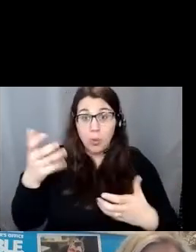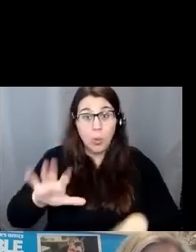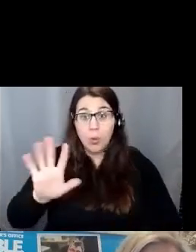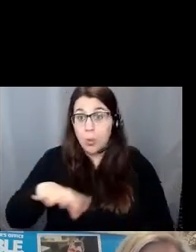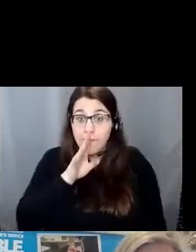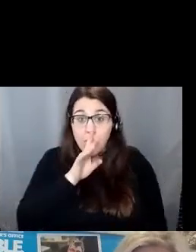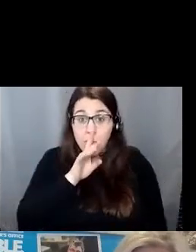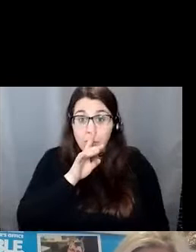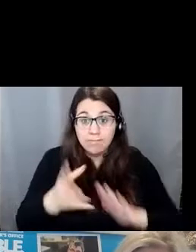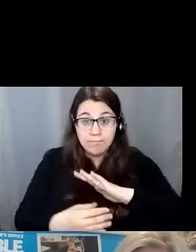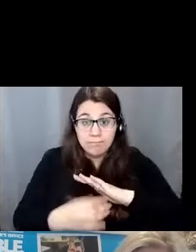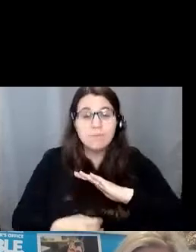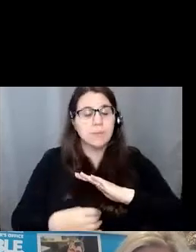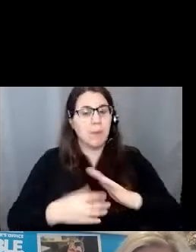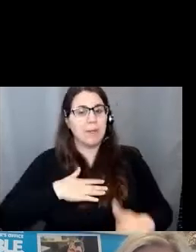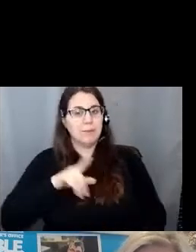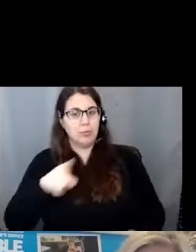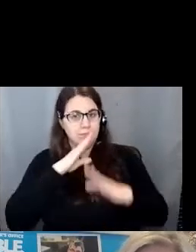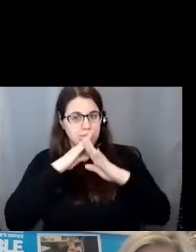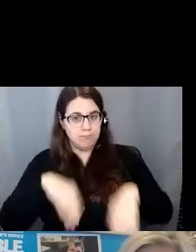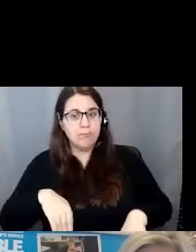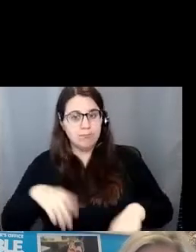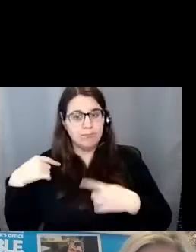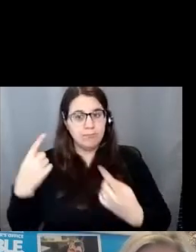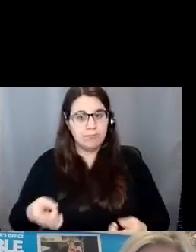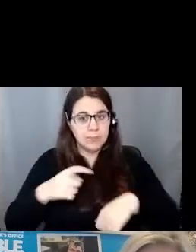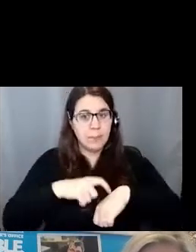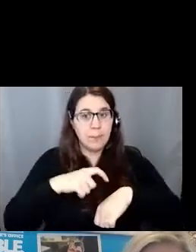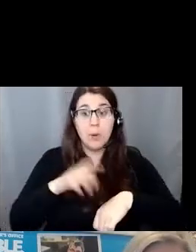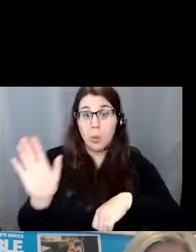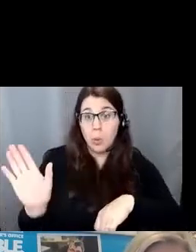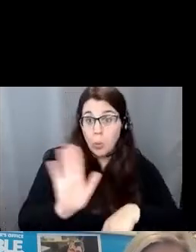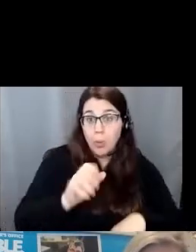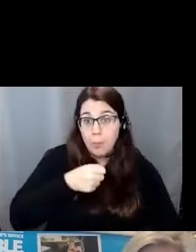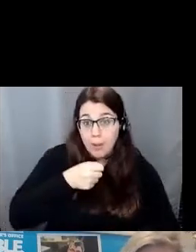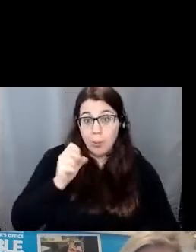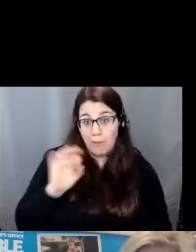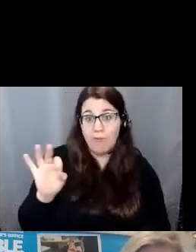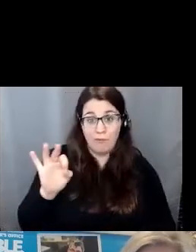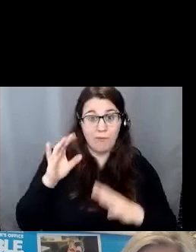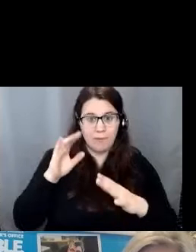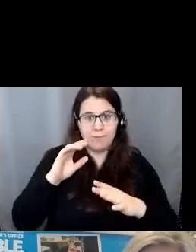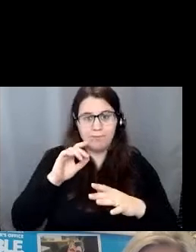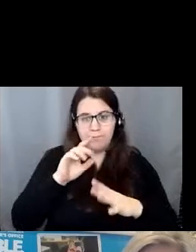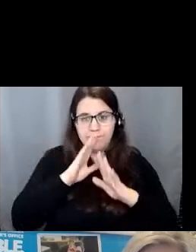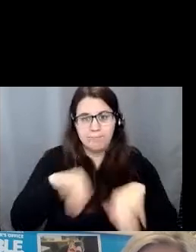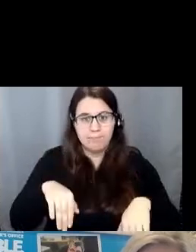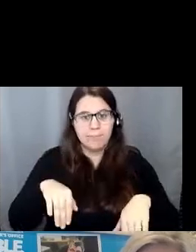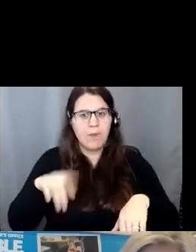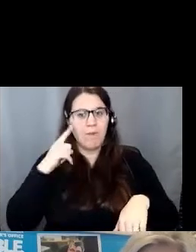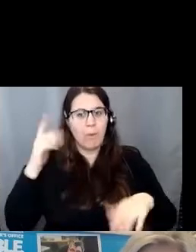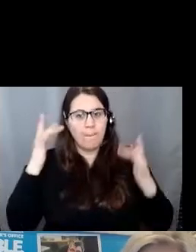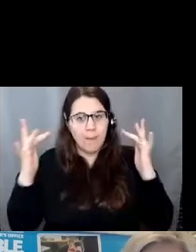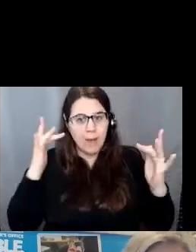speak during the session. All attendee microphones have been muted to eliminate any background noise, and you may include